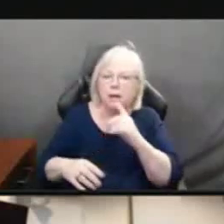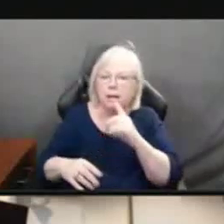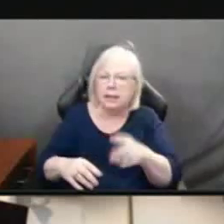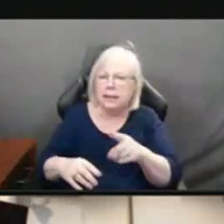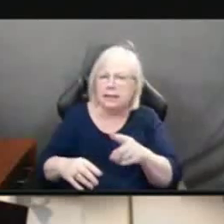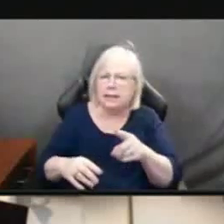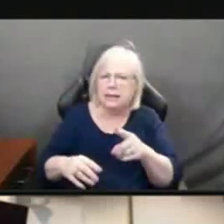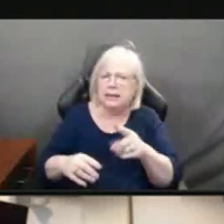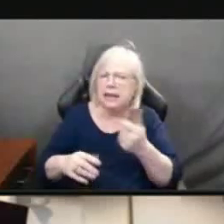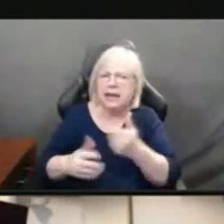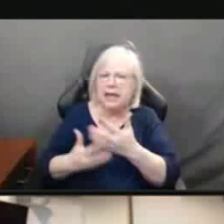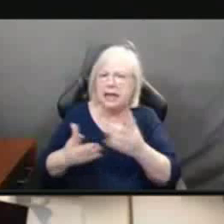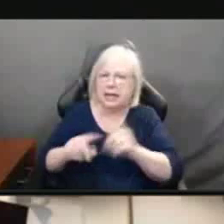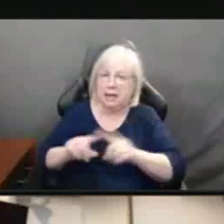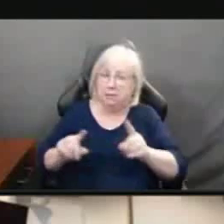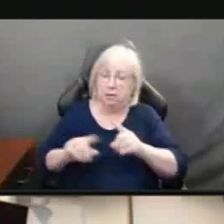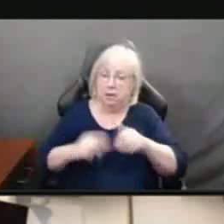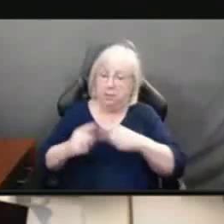plant?